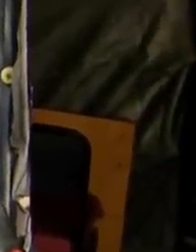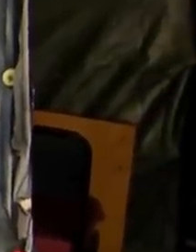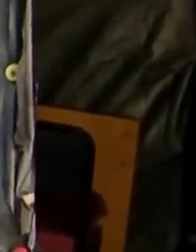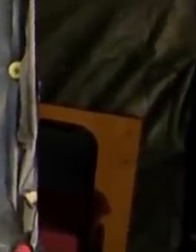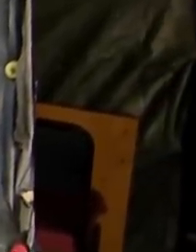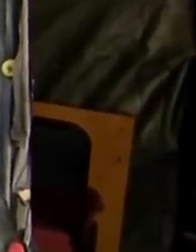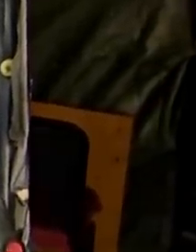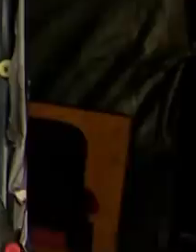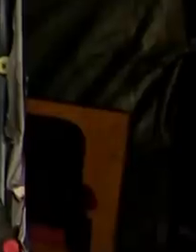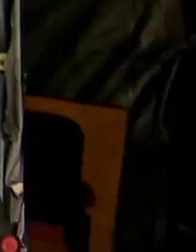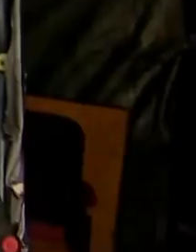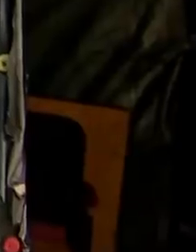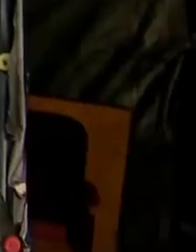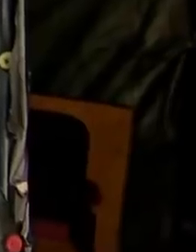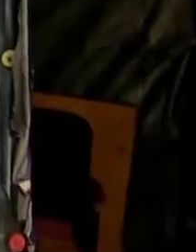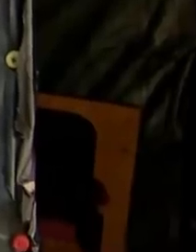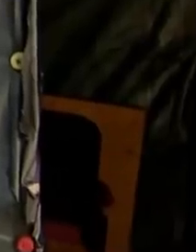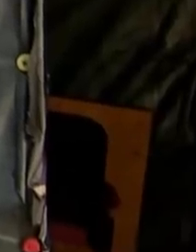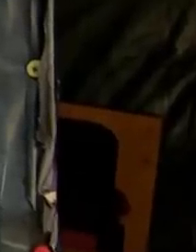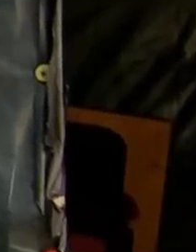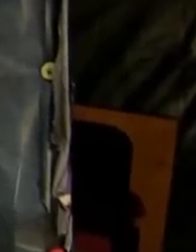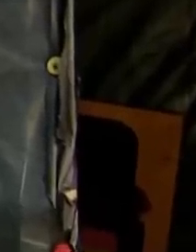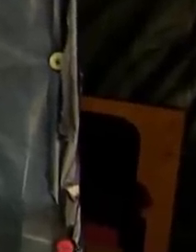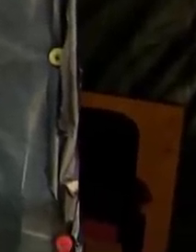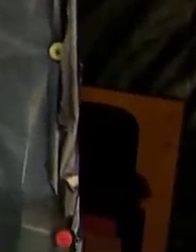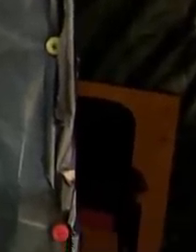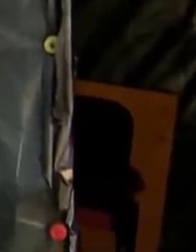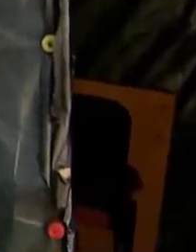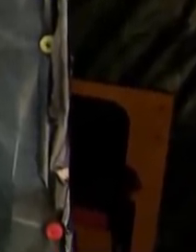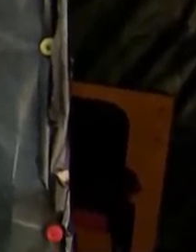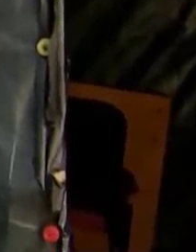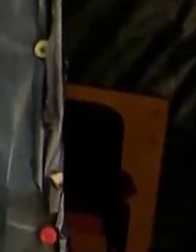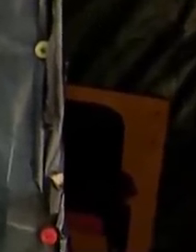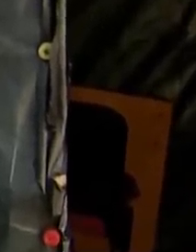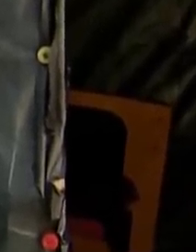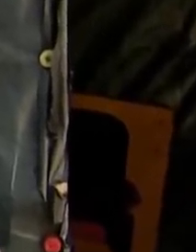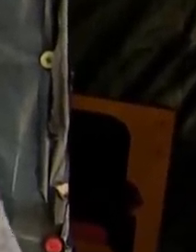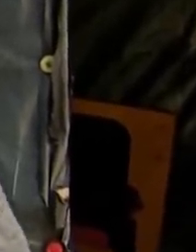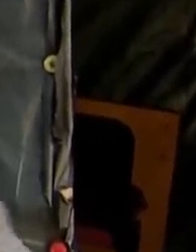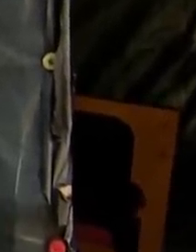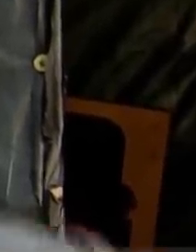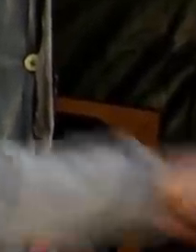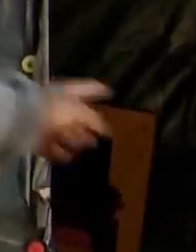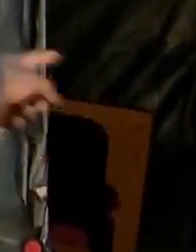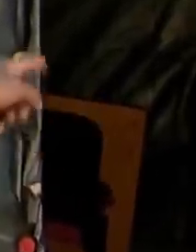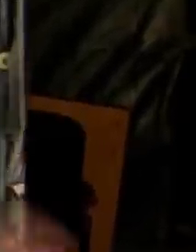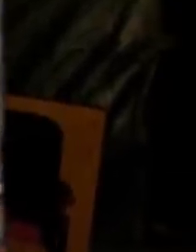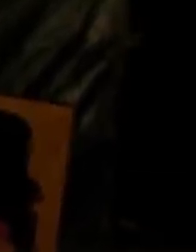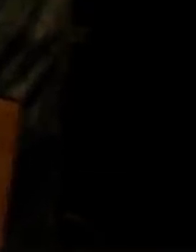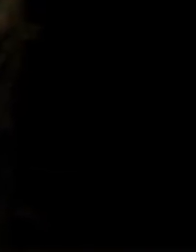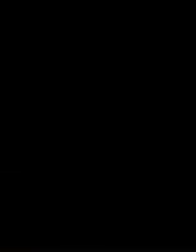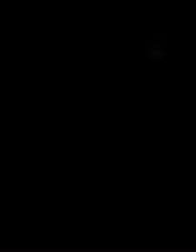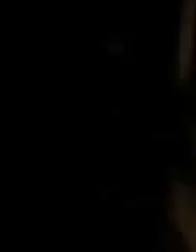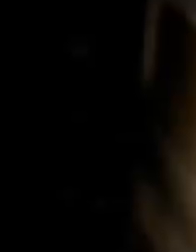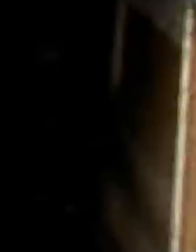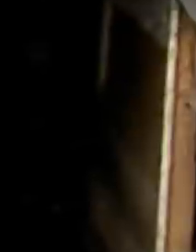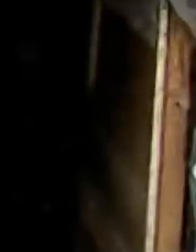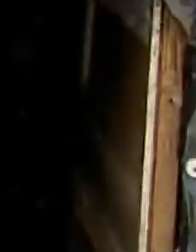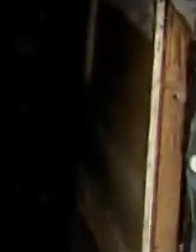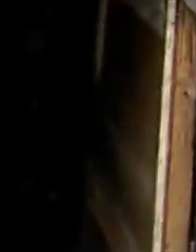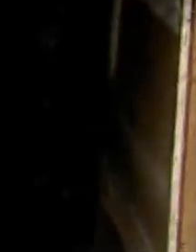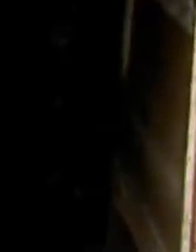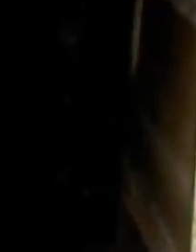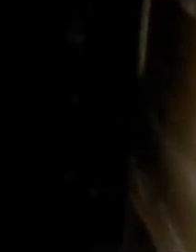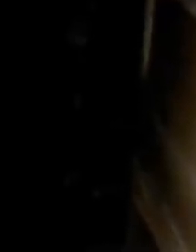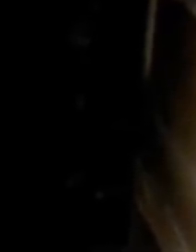I'm here. Where are you from? Me, DRC. Where are your parents? Are they here? Where are your parents? They were forcibly taken from here, which you can see they